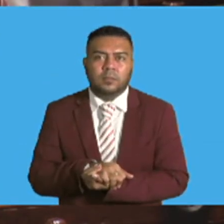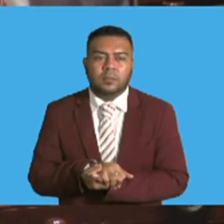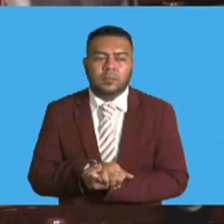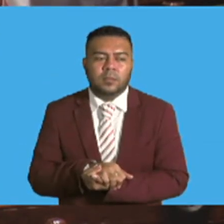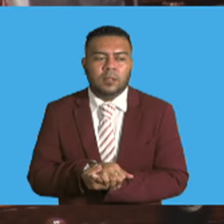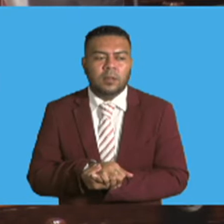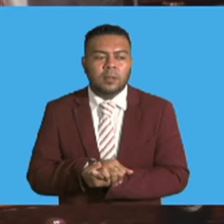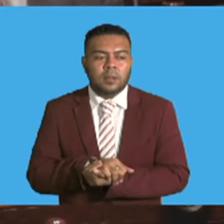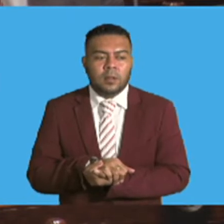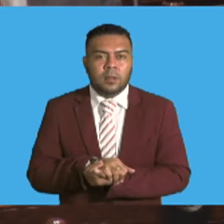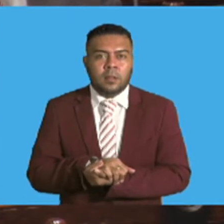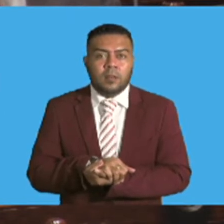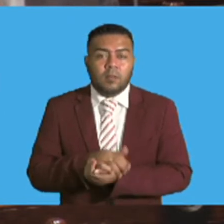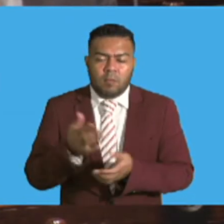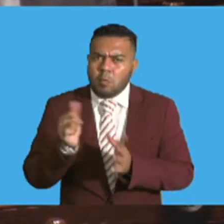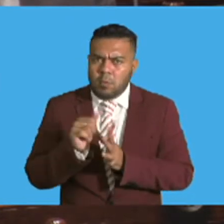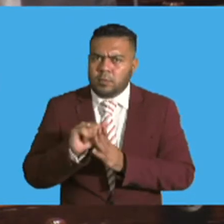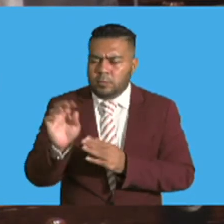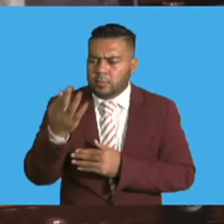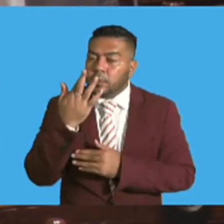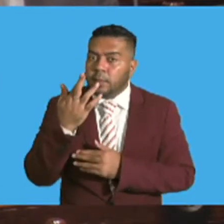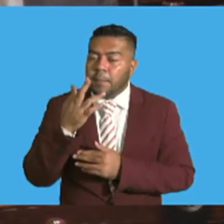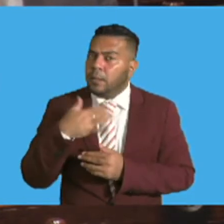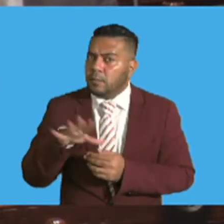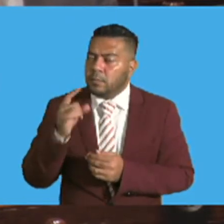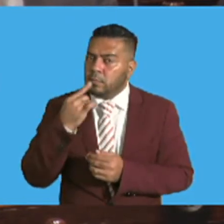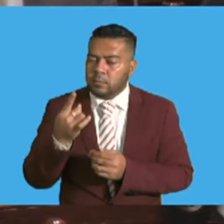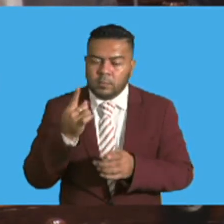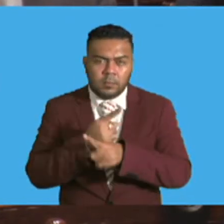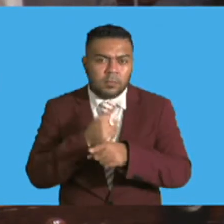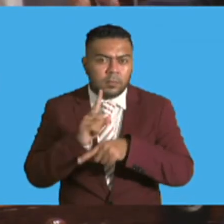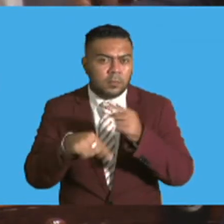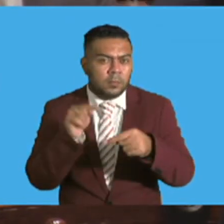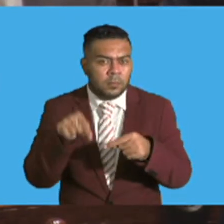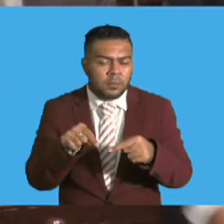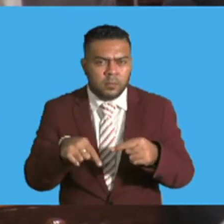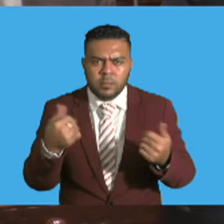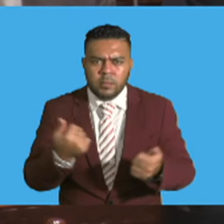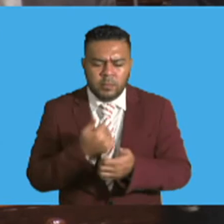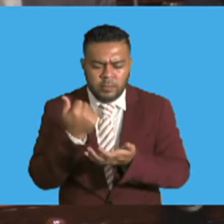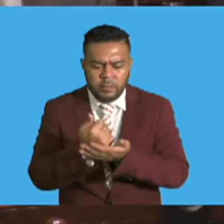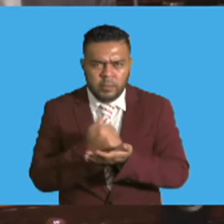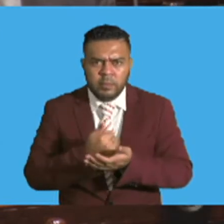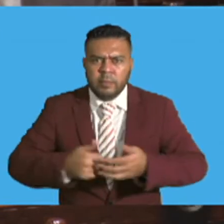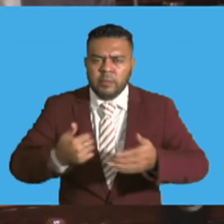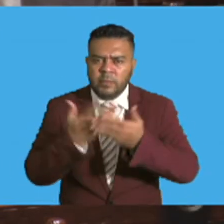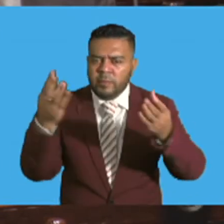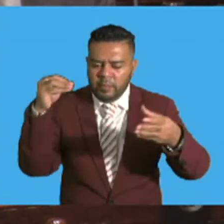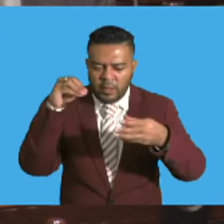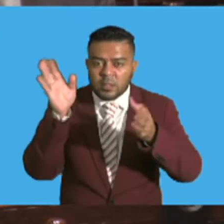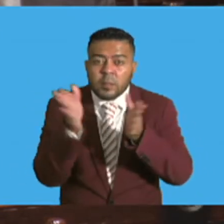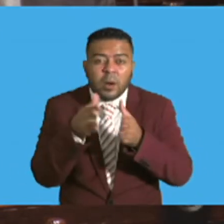they also responded, Mr. Speaker, sir. But then, of course, I'd like to highlight, there's a lot of allegations made about small businesses not being